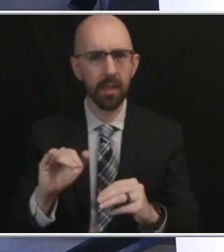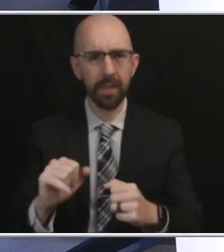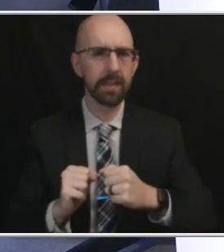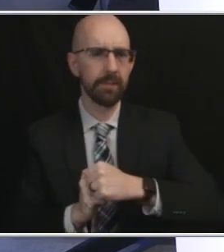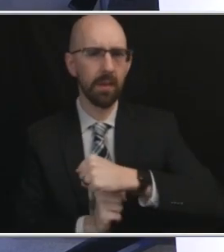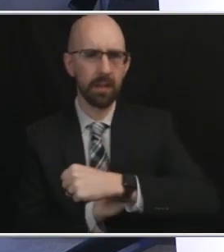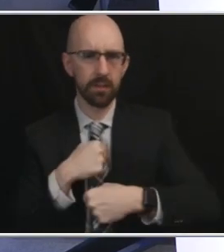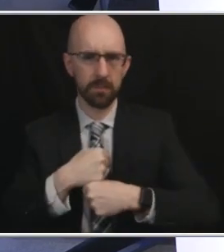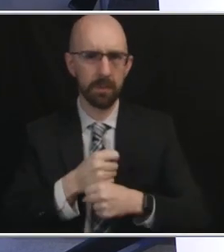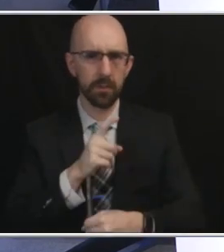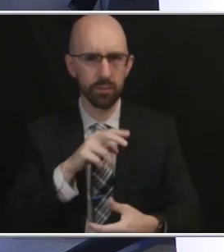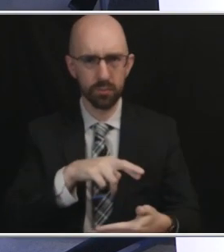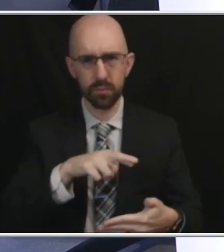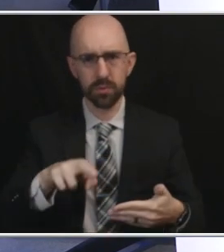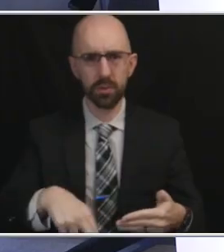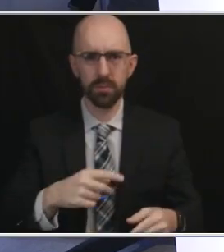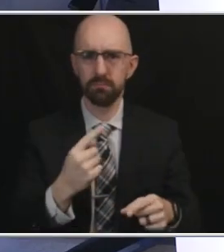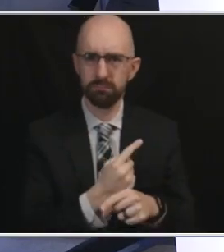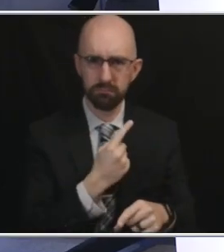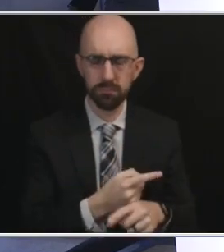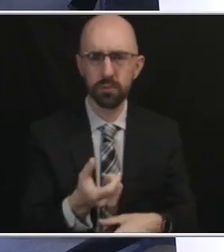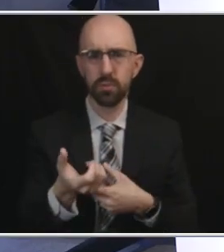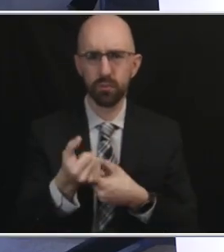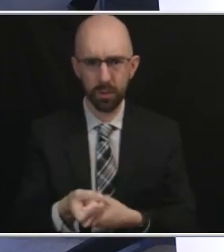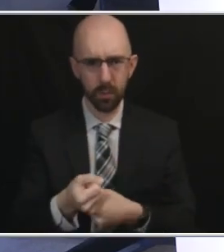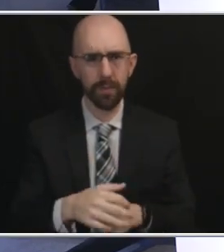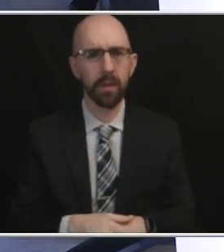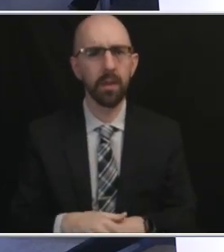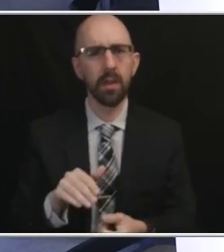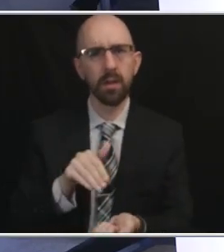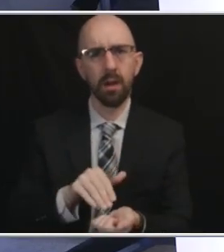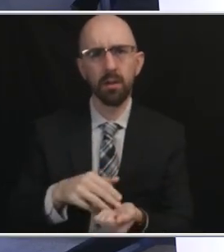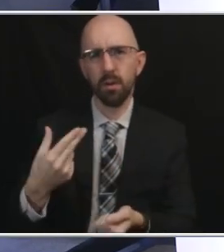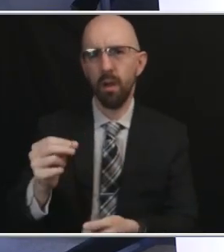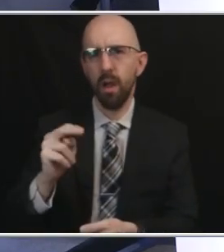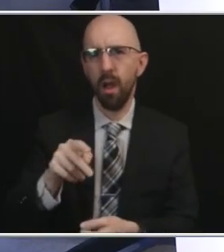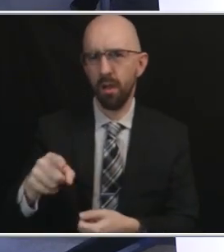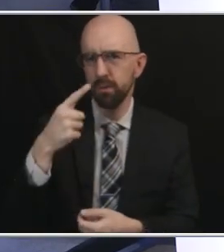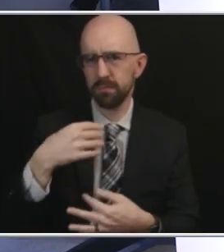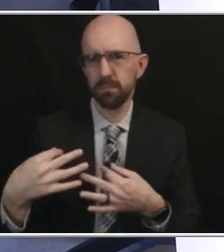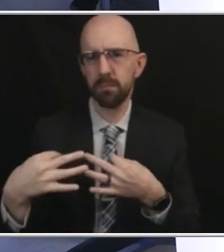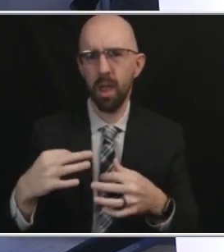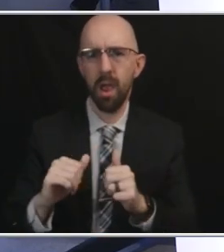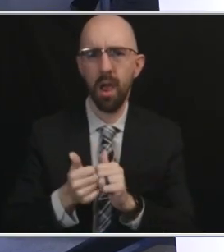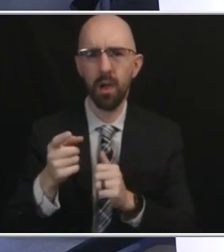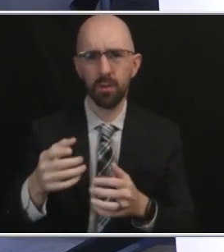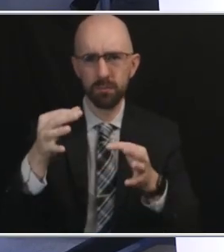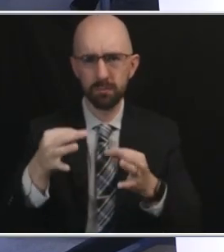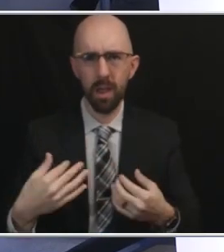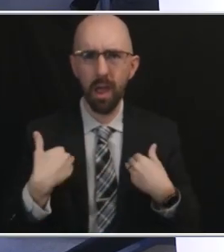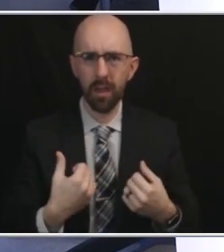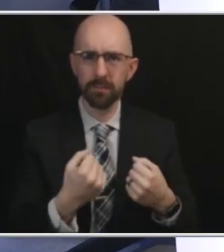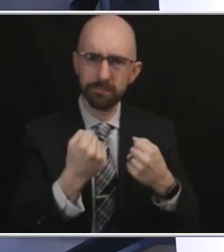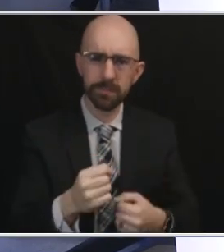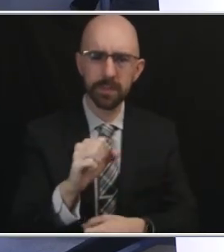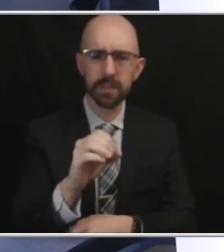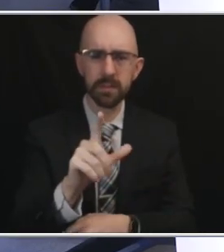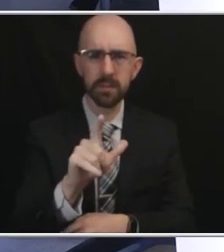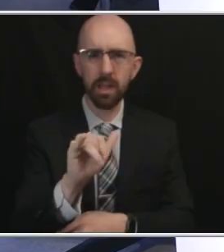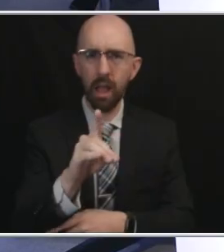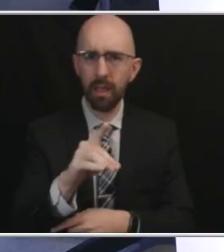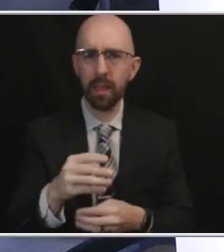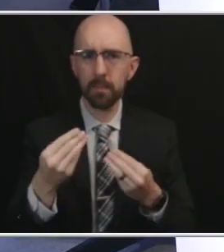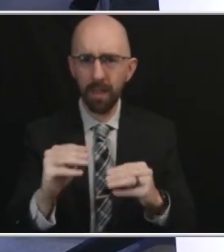your results are accurate and trustworthy. Dr. Hahn, can you explain how you determine whether a study has solid methodology or weak